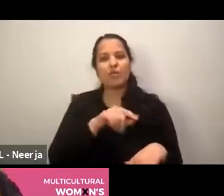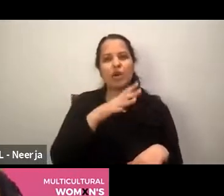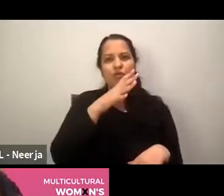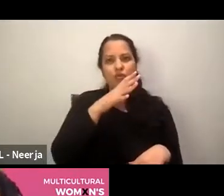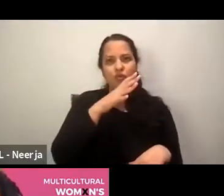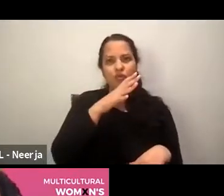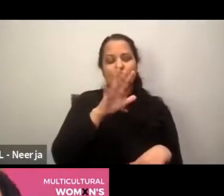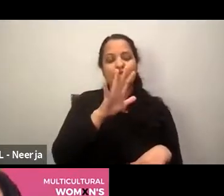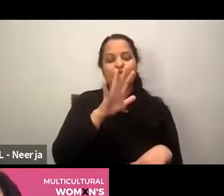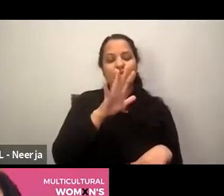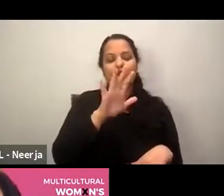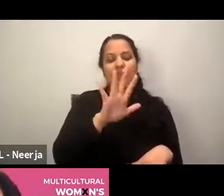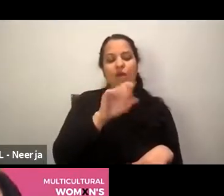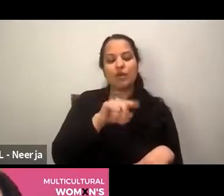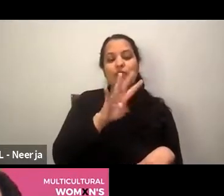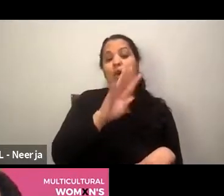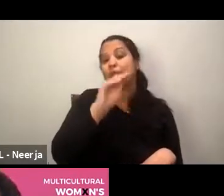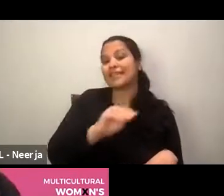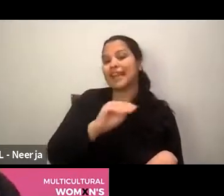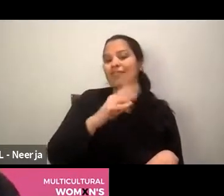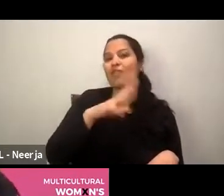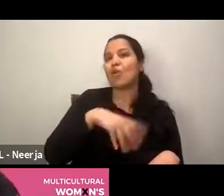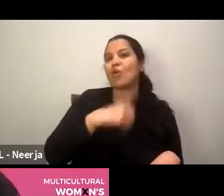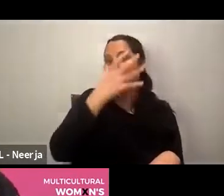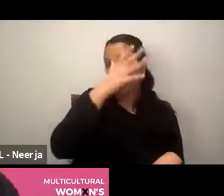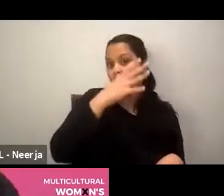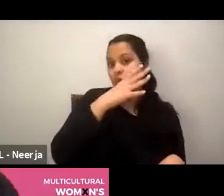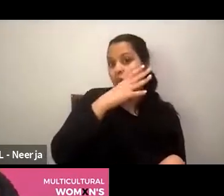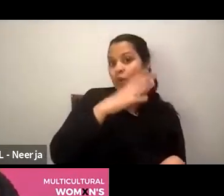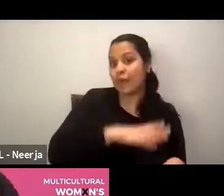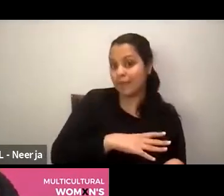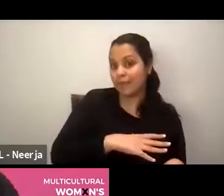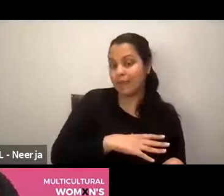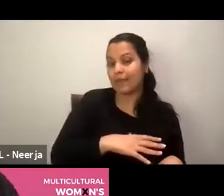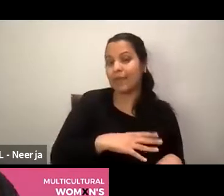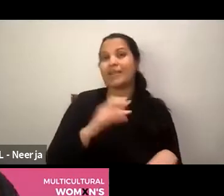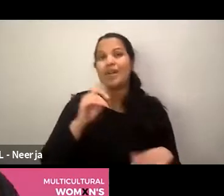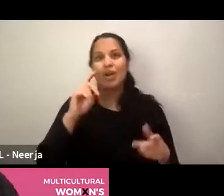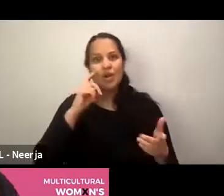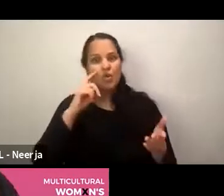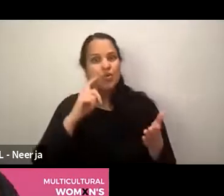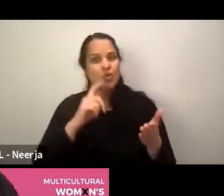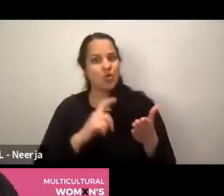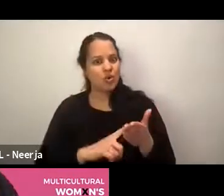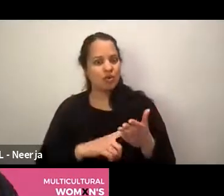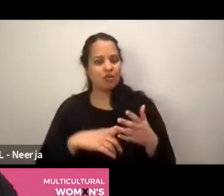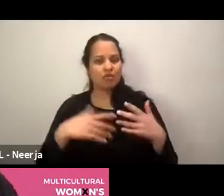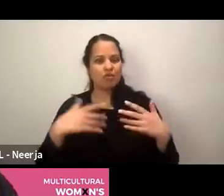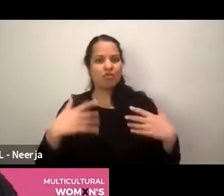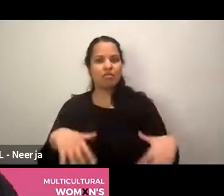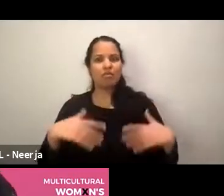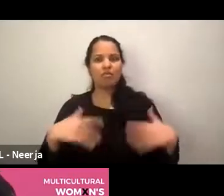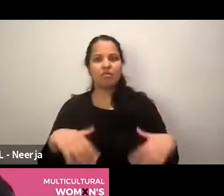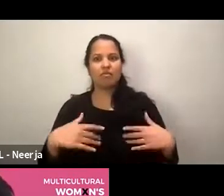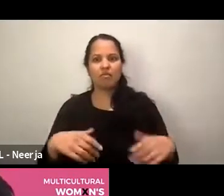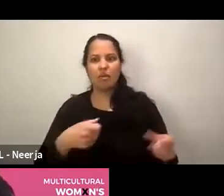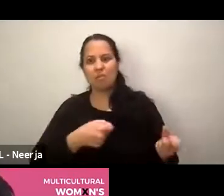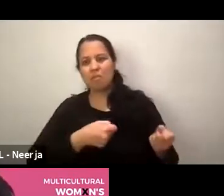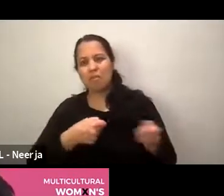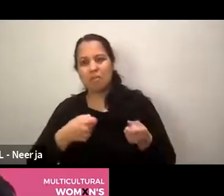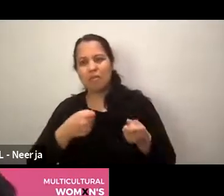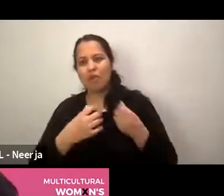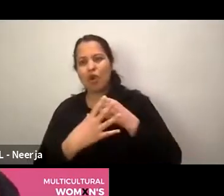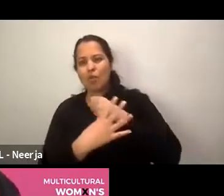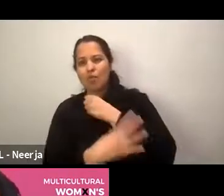women. And so what we're seeing is that the shackles of poverty are severely impacting